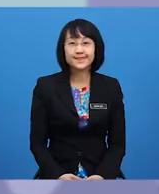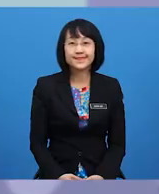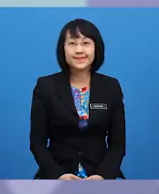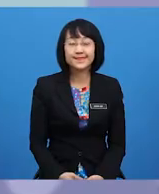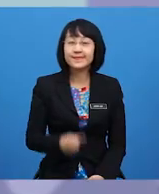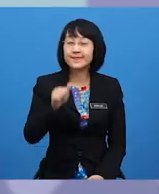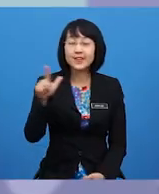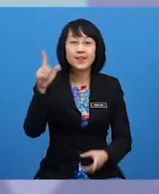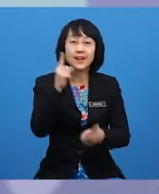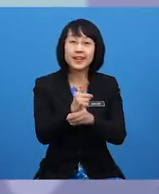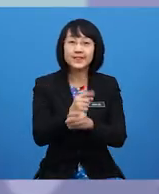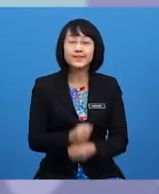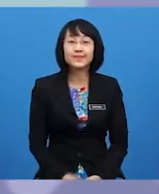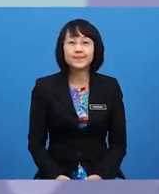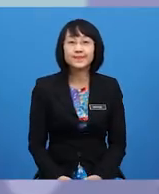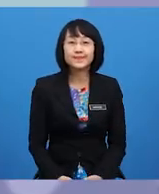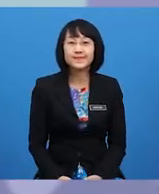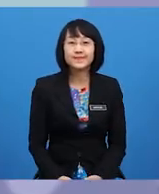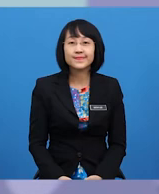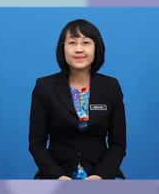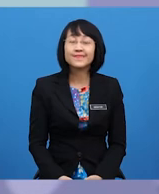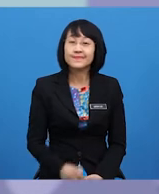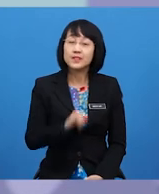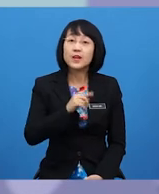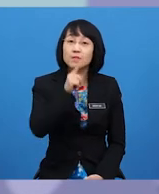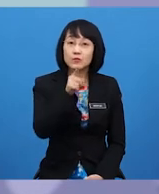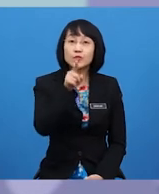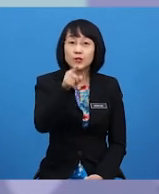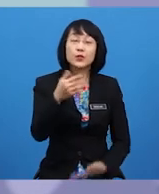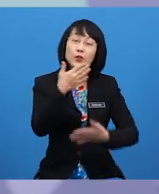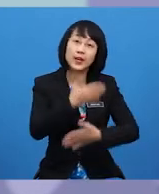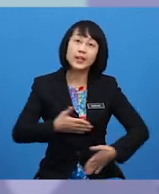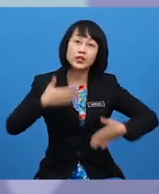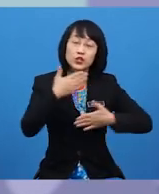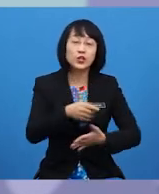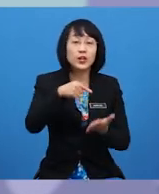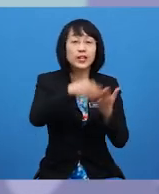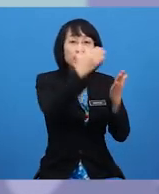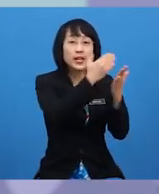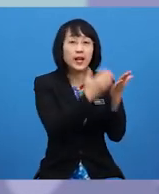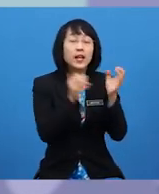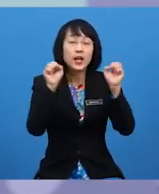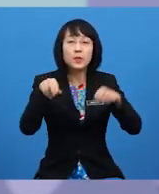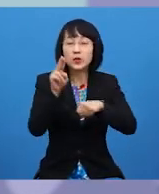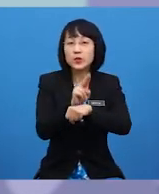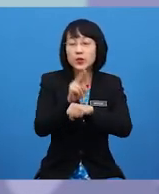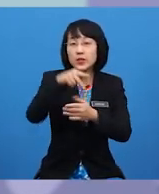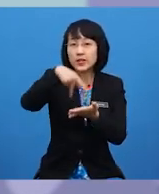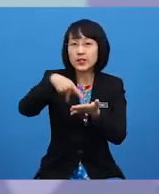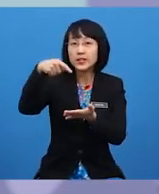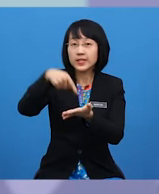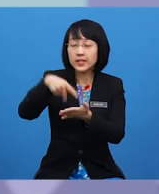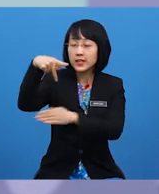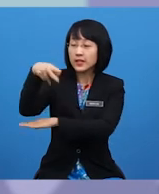All right, I hope that you have enjoyed today's lesson and able to use these prepositions